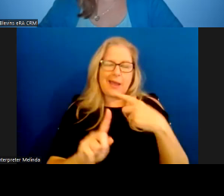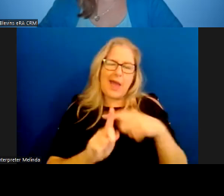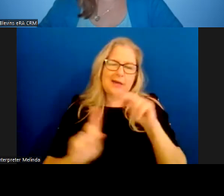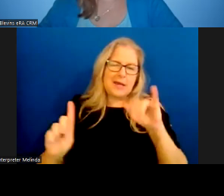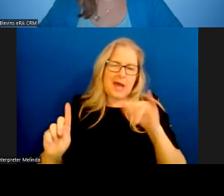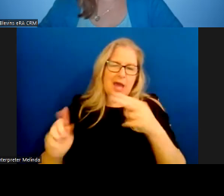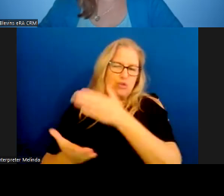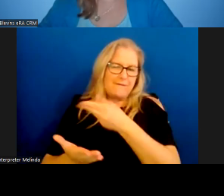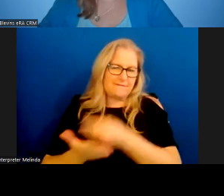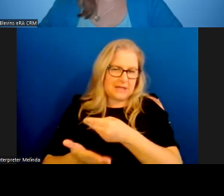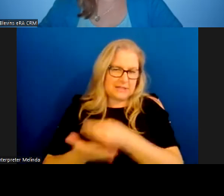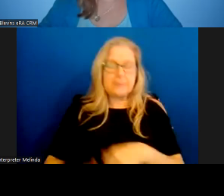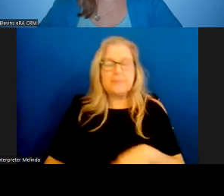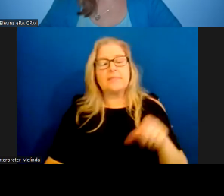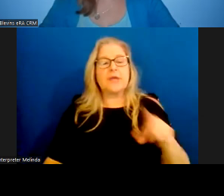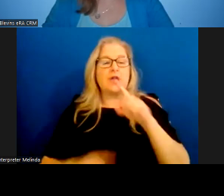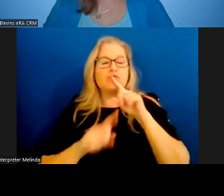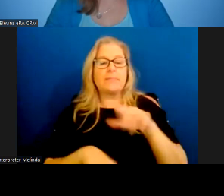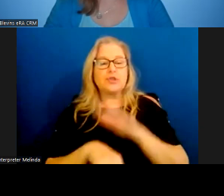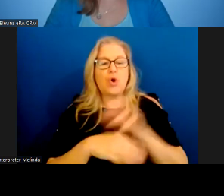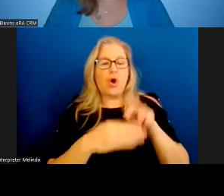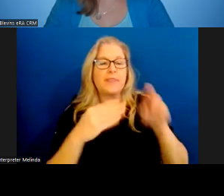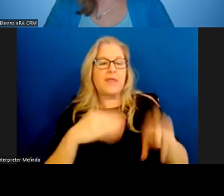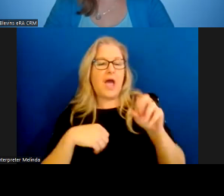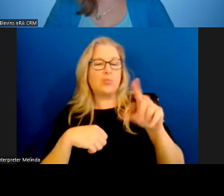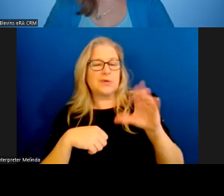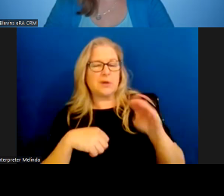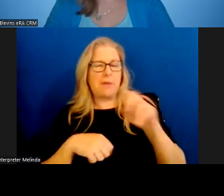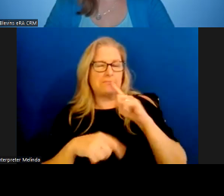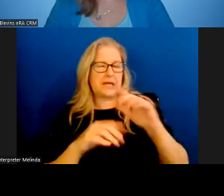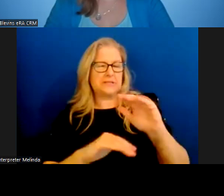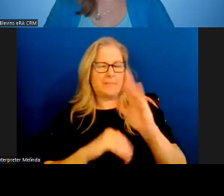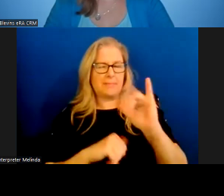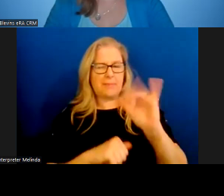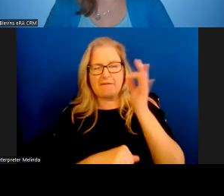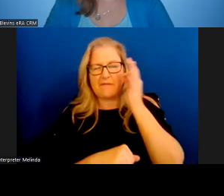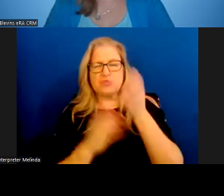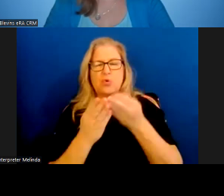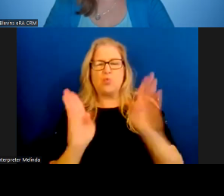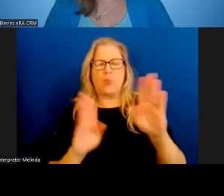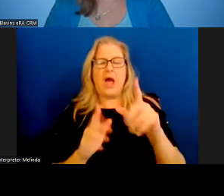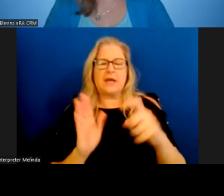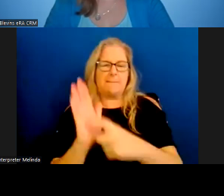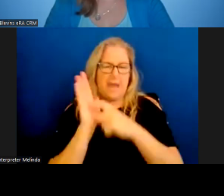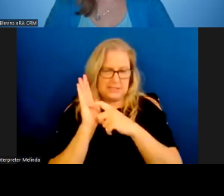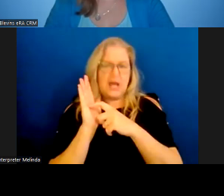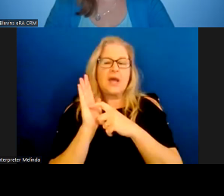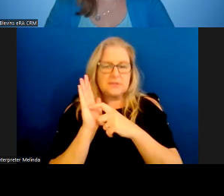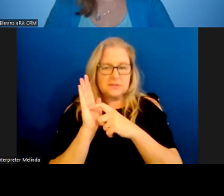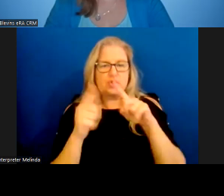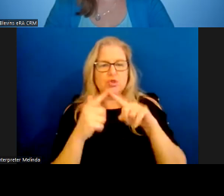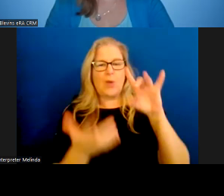funding. The reporting on the outcome section is limited by a federal-wide mandate, I would add, to